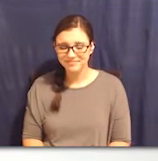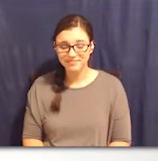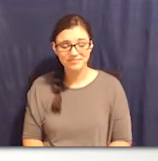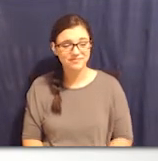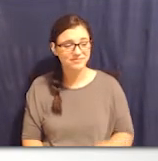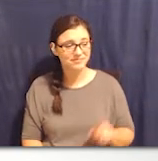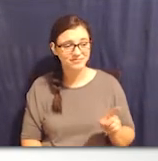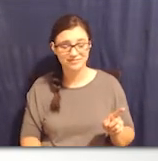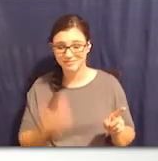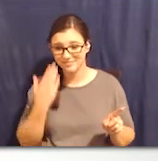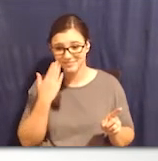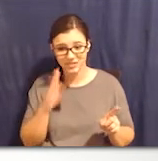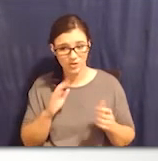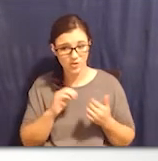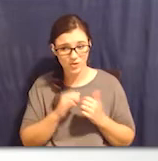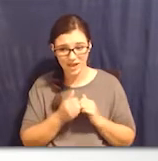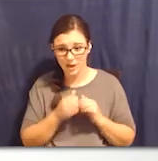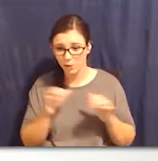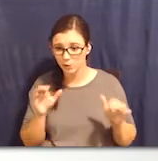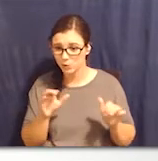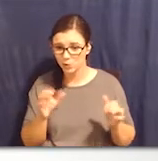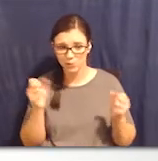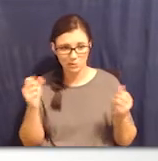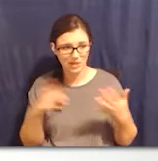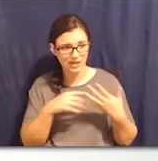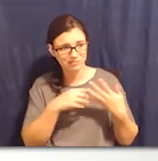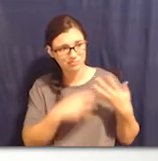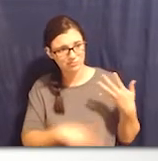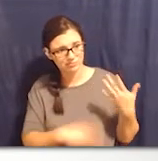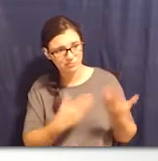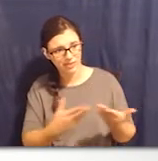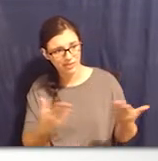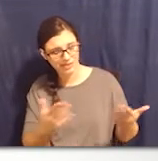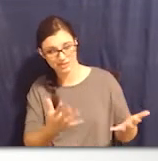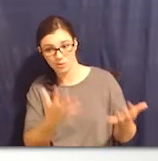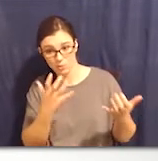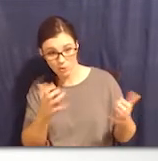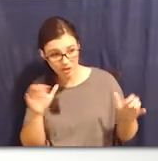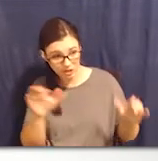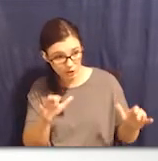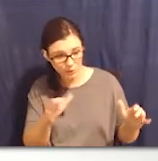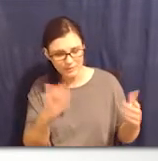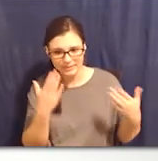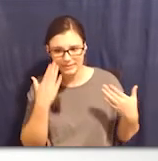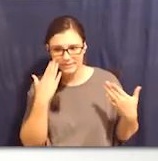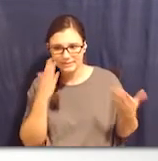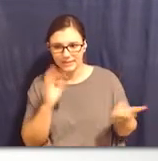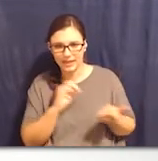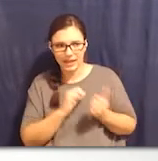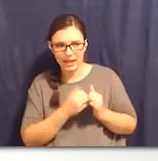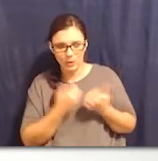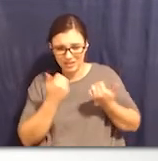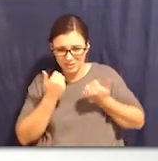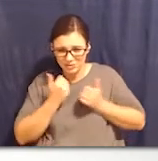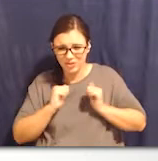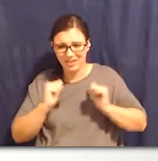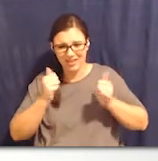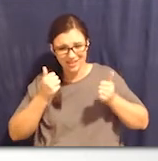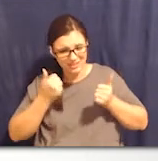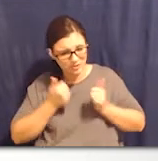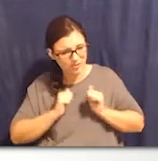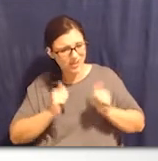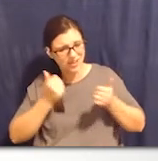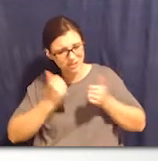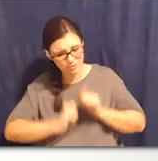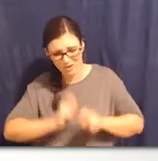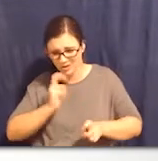light. He did not know how to do the many things he wanted to.